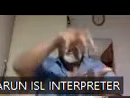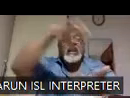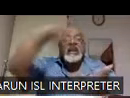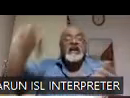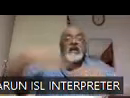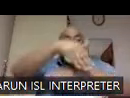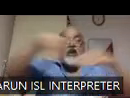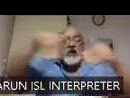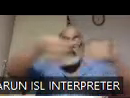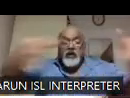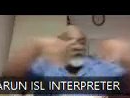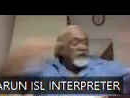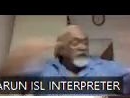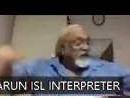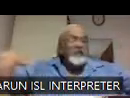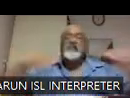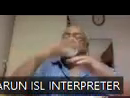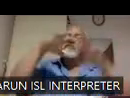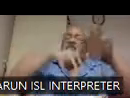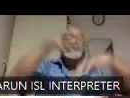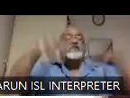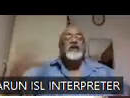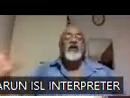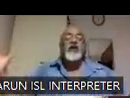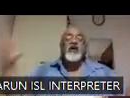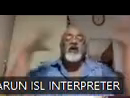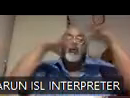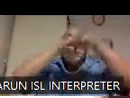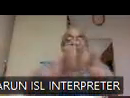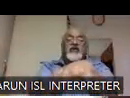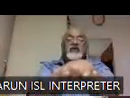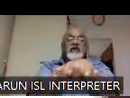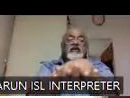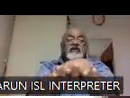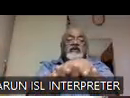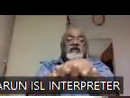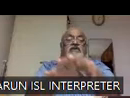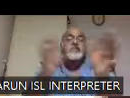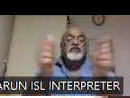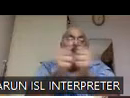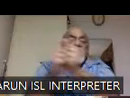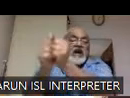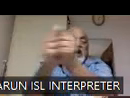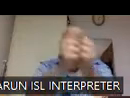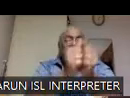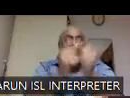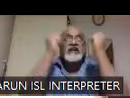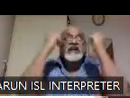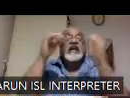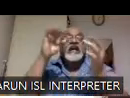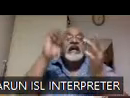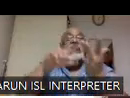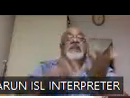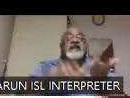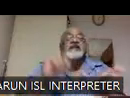then intersectionality comes into being. And intersectionality, understanding intersectionality is